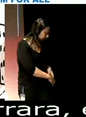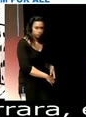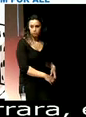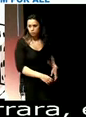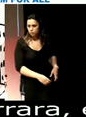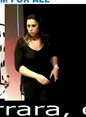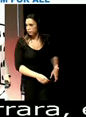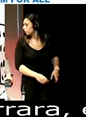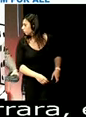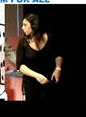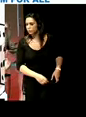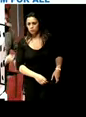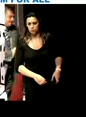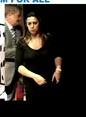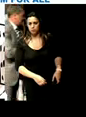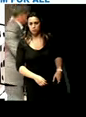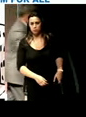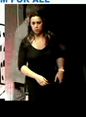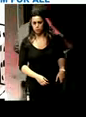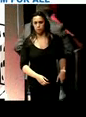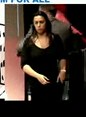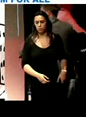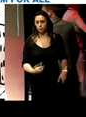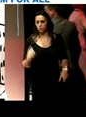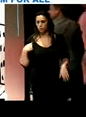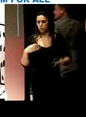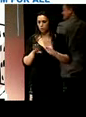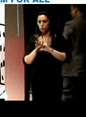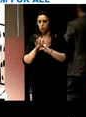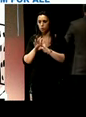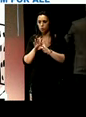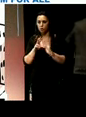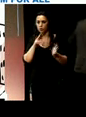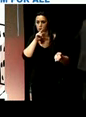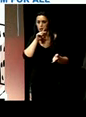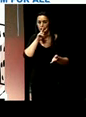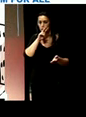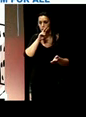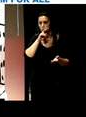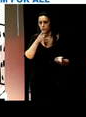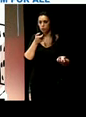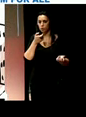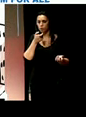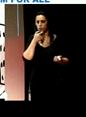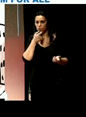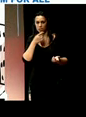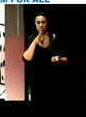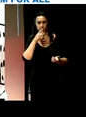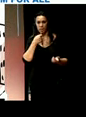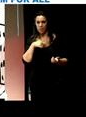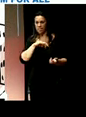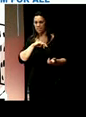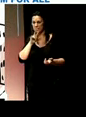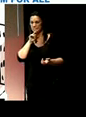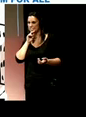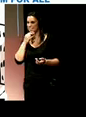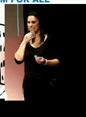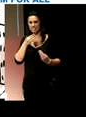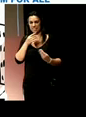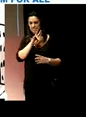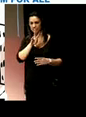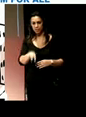Because my Spanish is very poor, like in English maybe. So thank you for the occasion for presenting Village